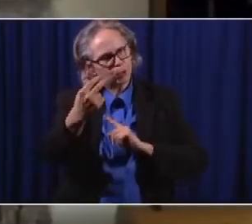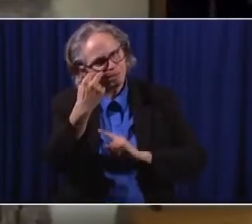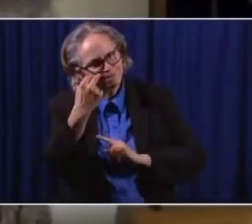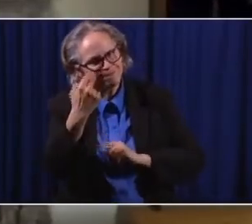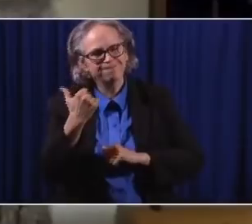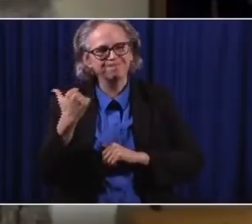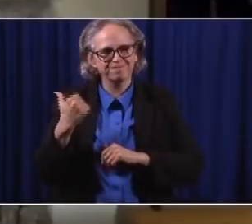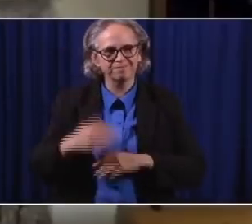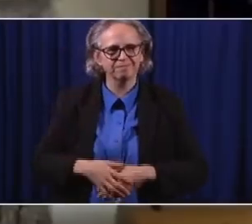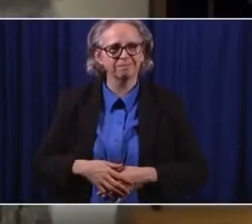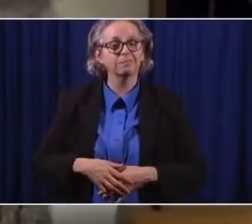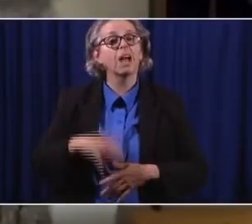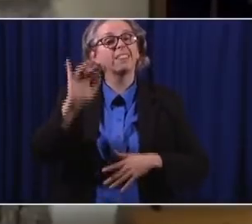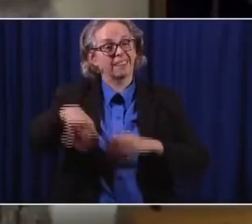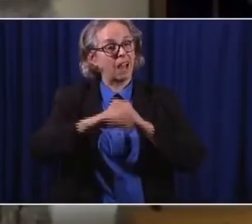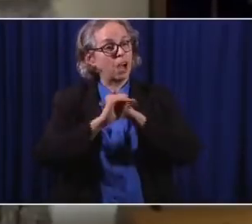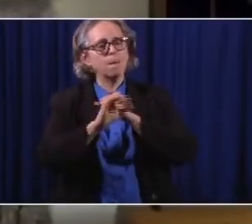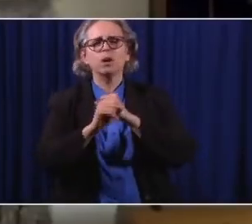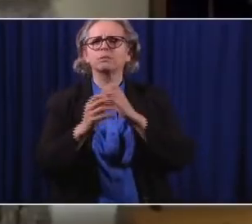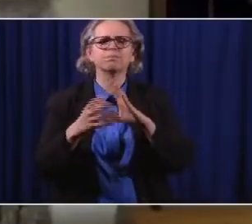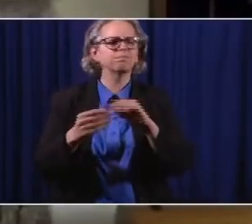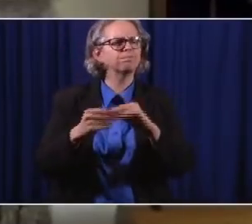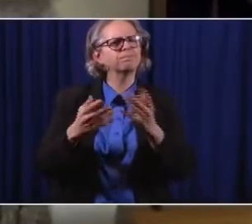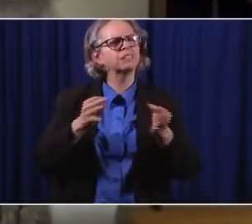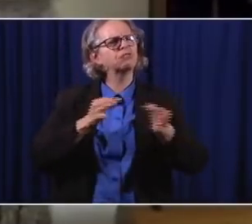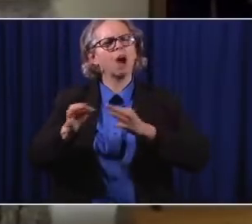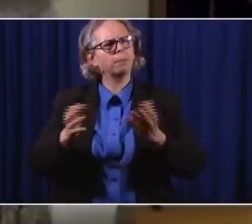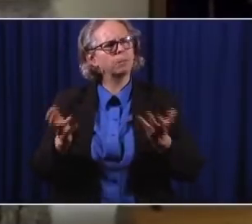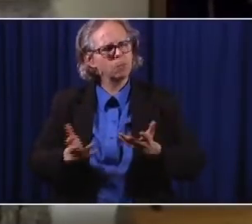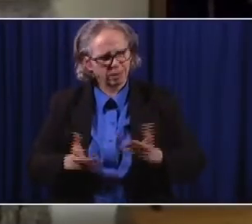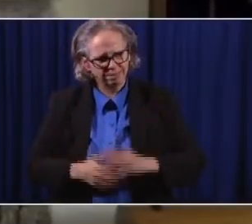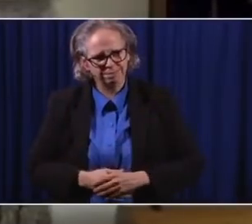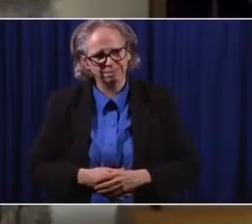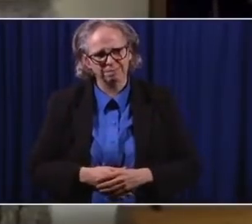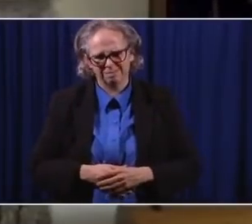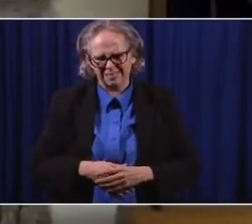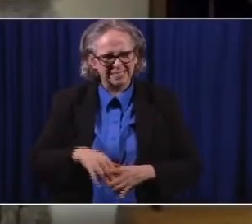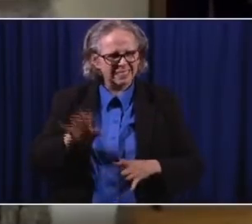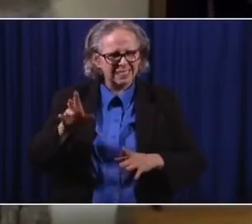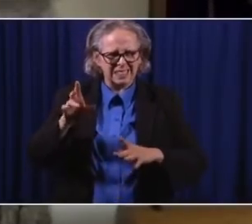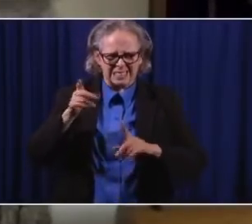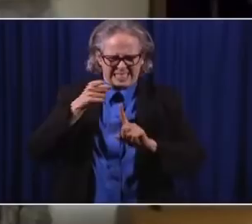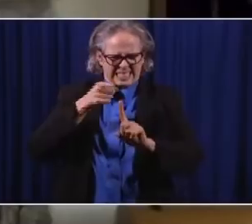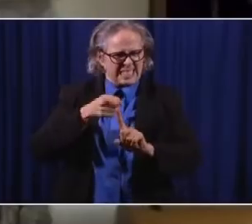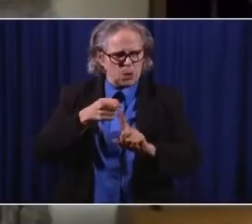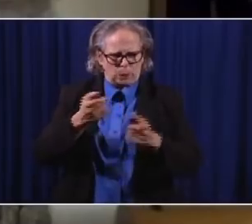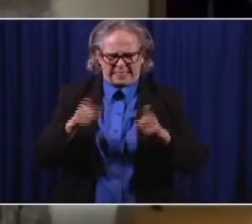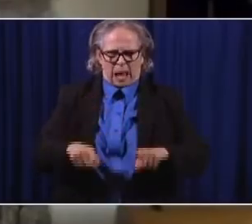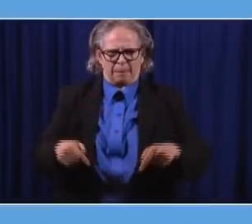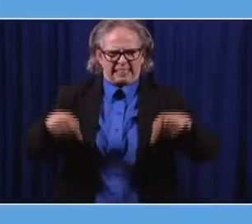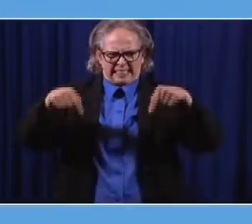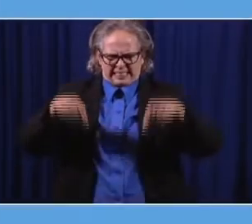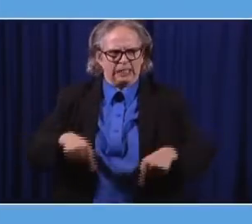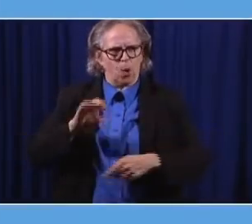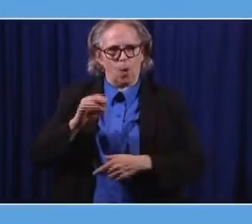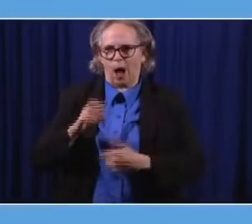I think, exactly what is happening in Ohio today.